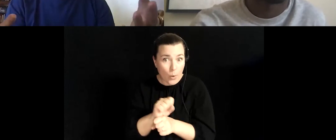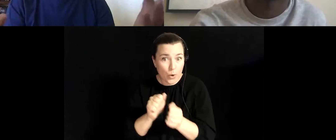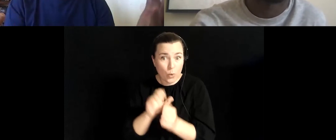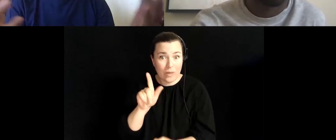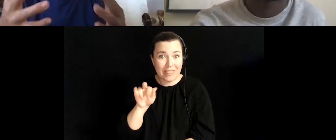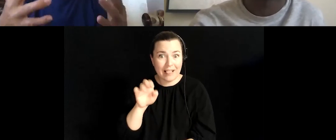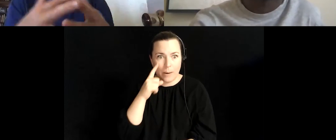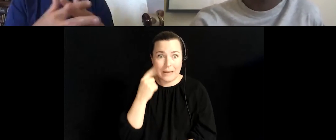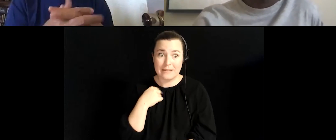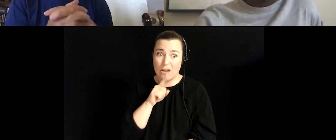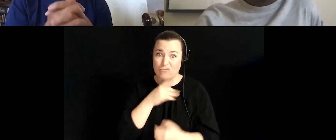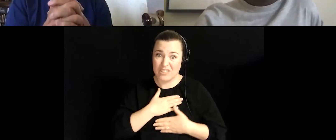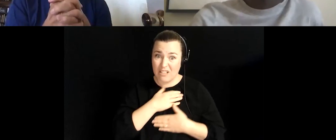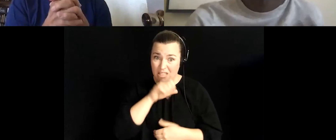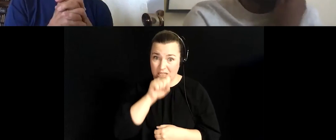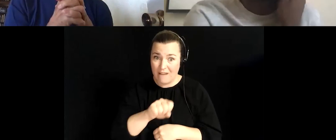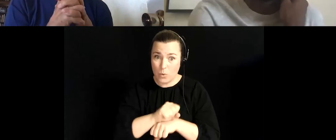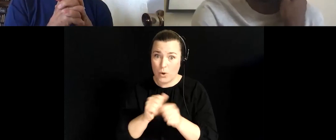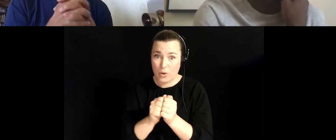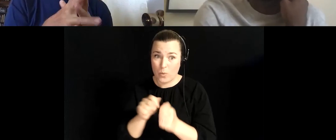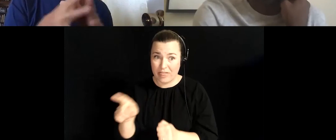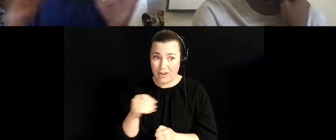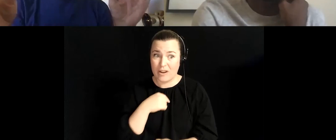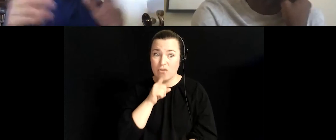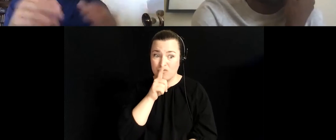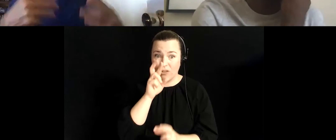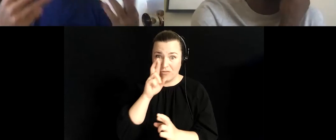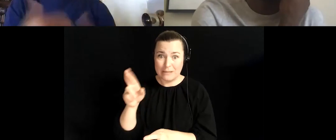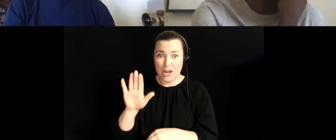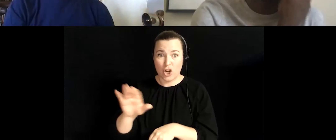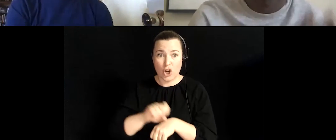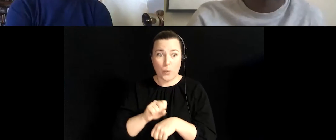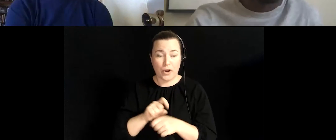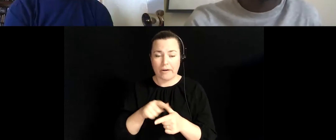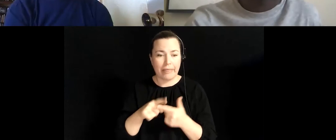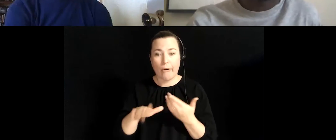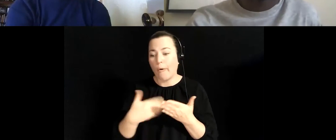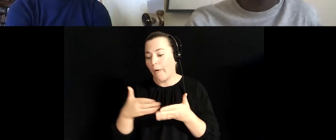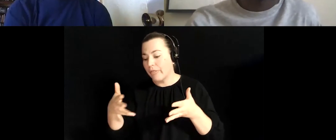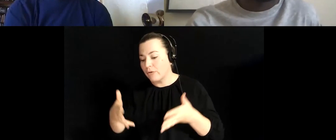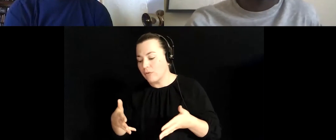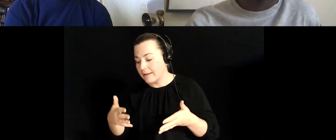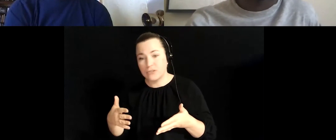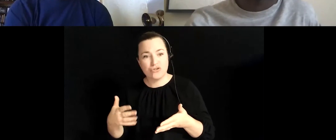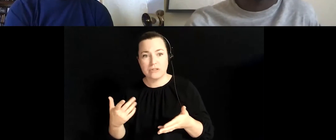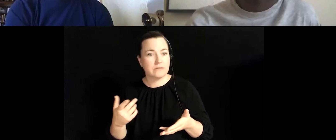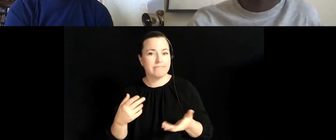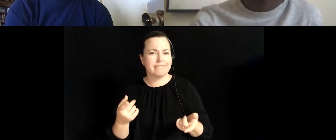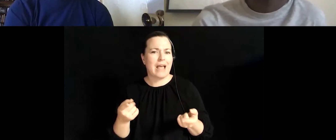working with Claire and I really respect her work, and then all the rest kind of falls in place.